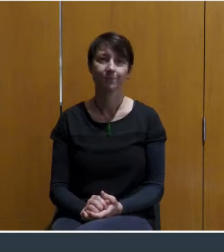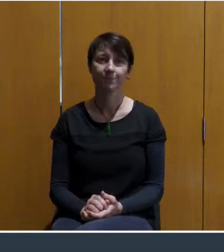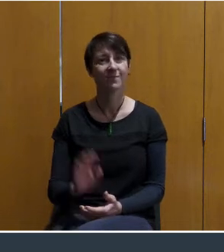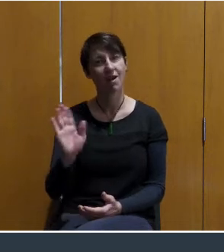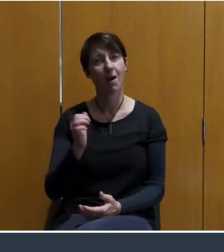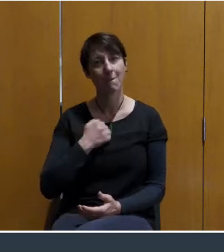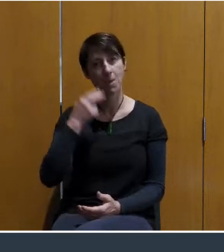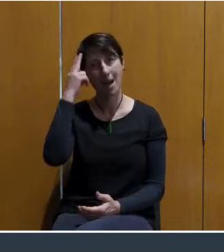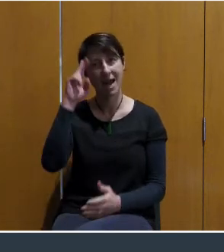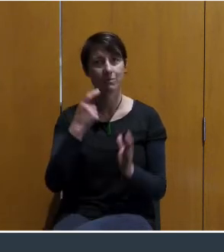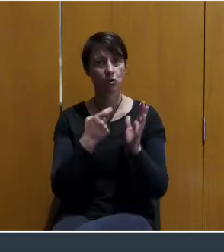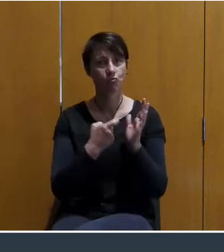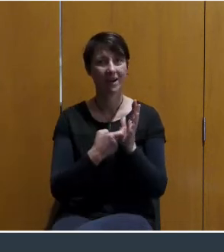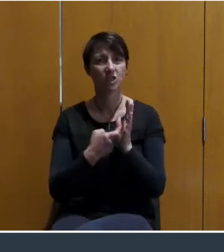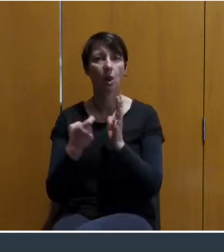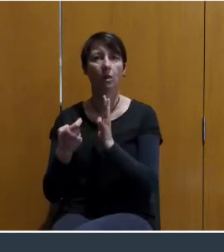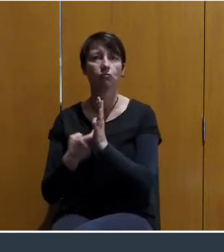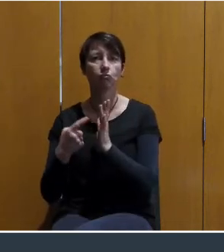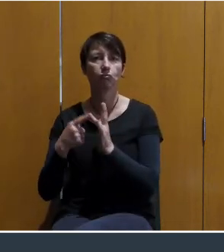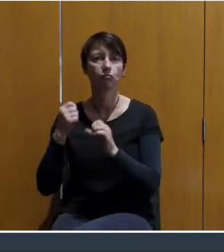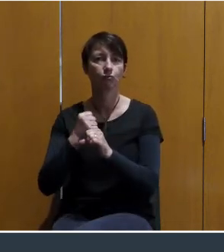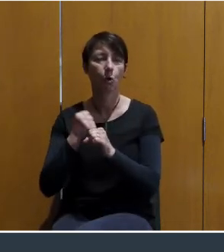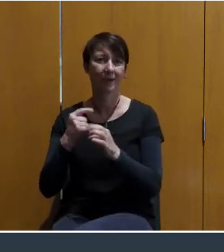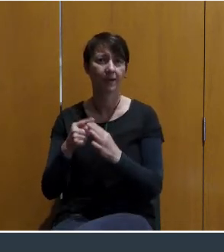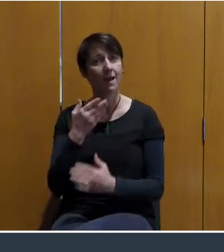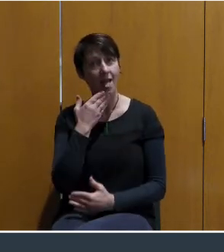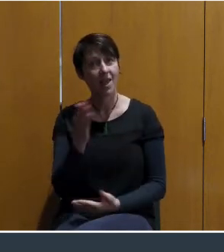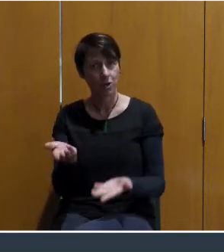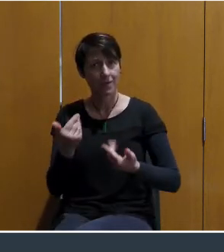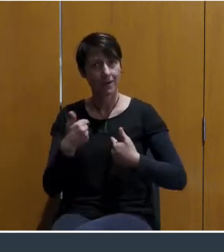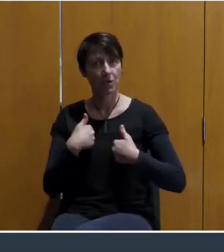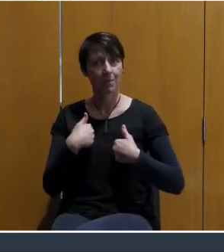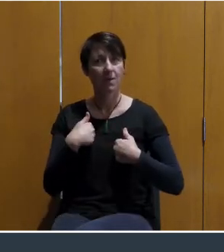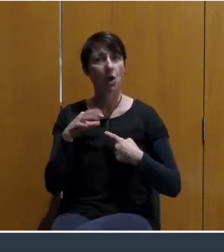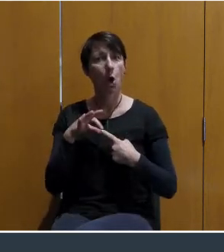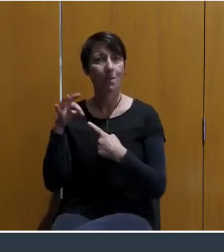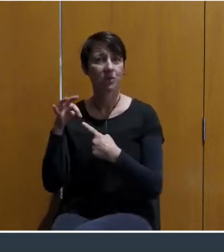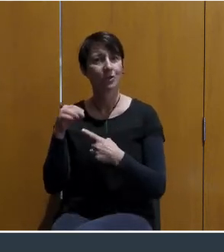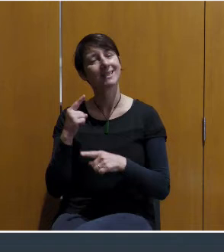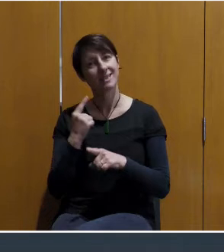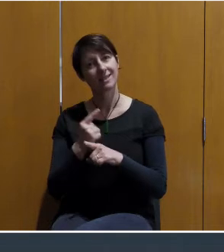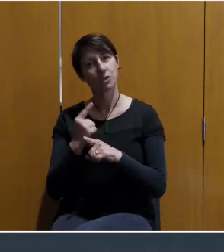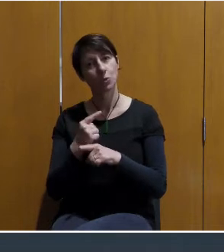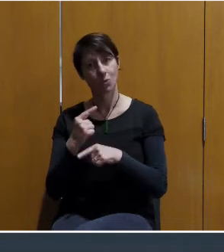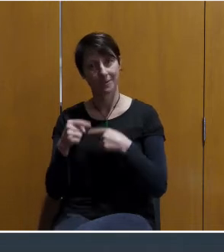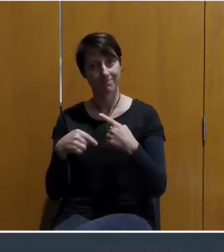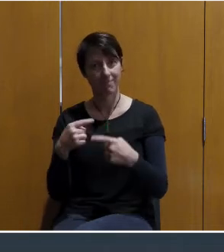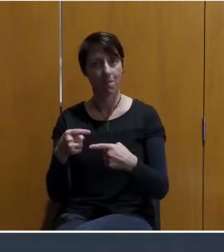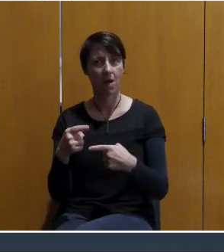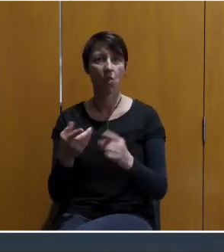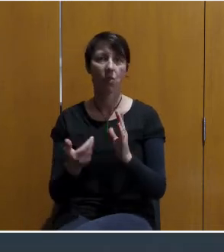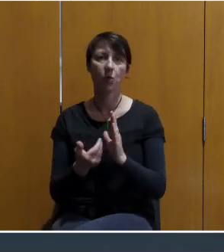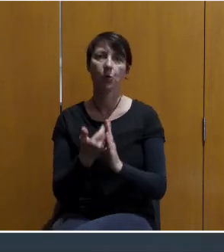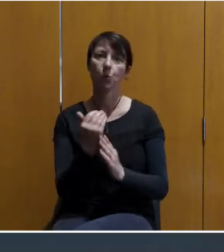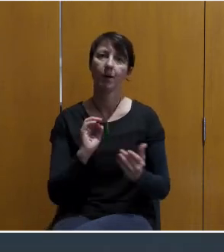Hi, my name is Rachel Rogge, and I thank you for giving me the opportunity to speak today in regards to the newly proposed dog